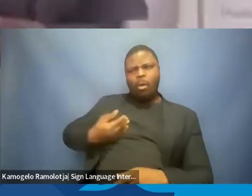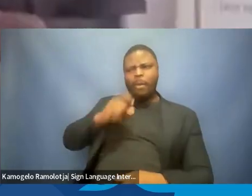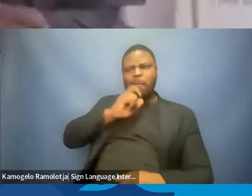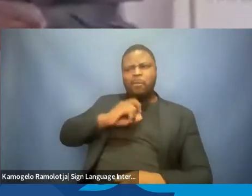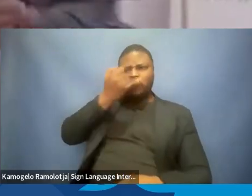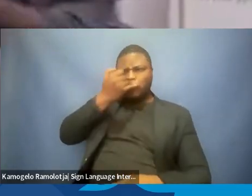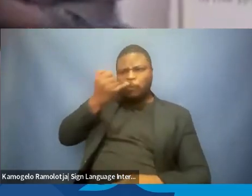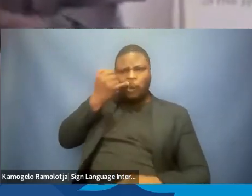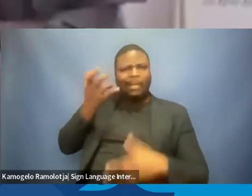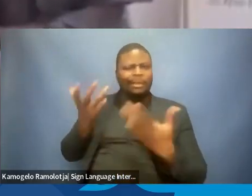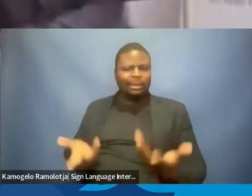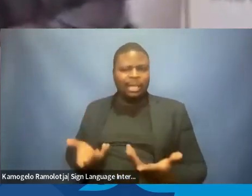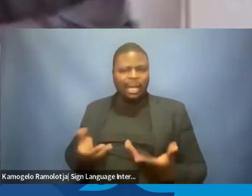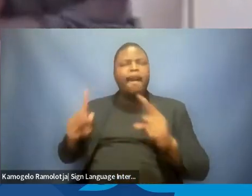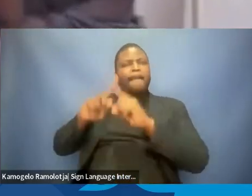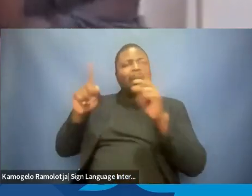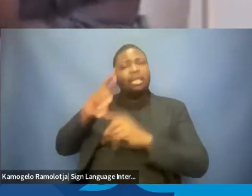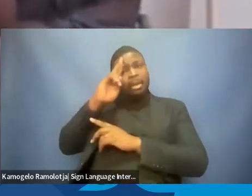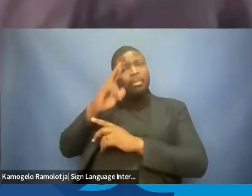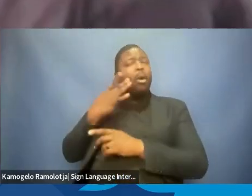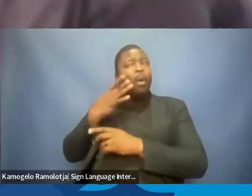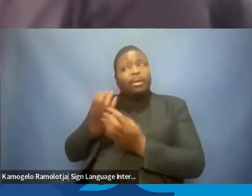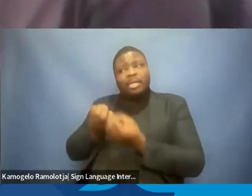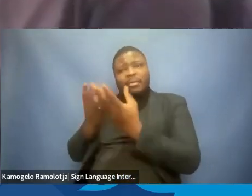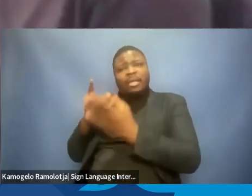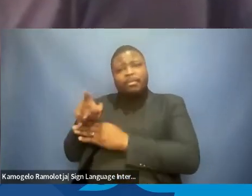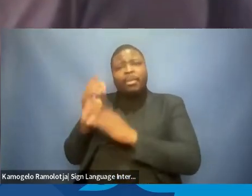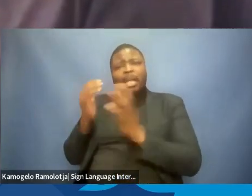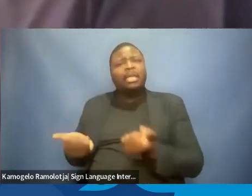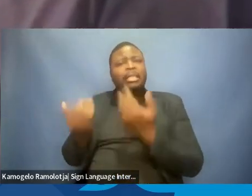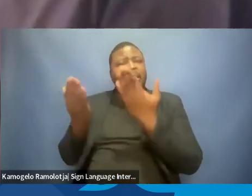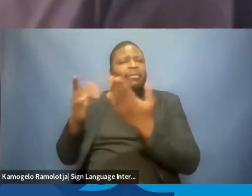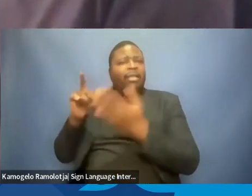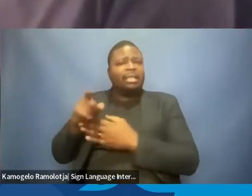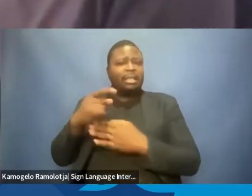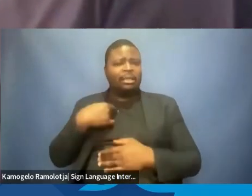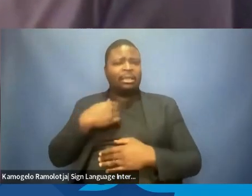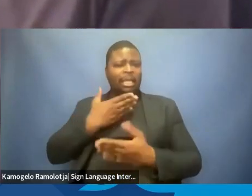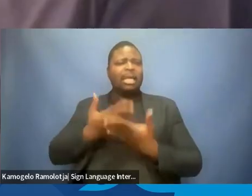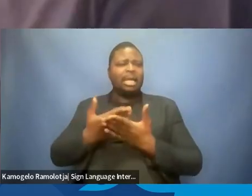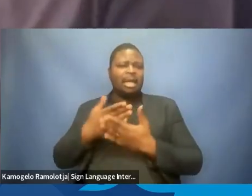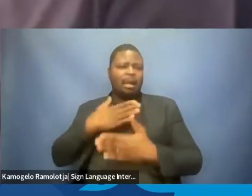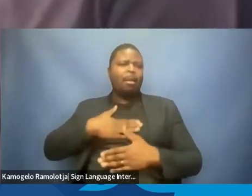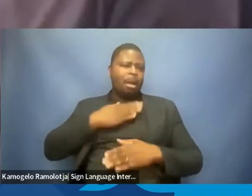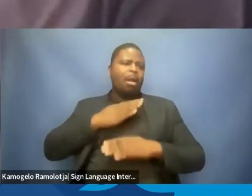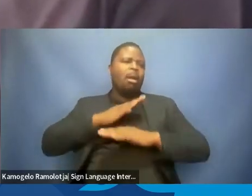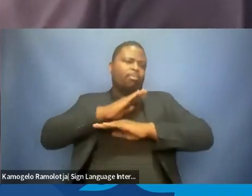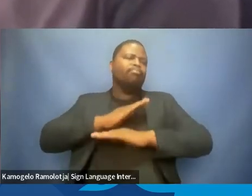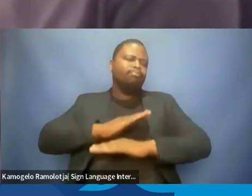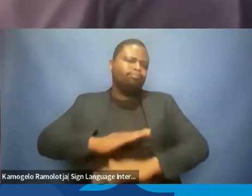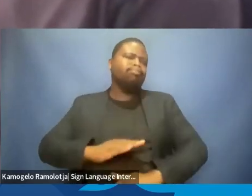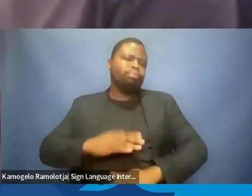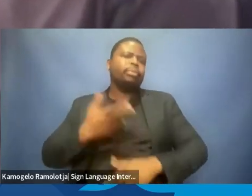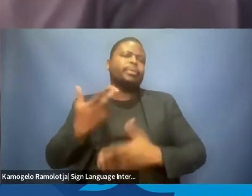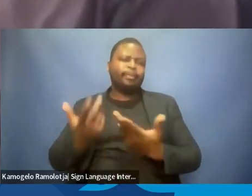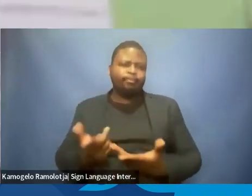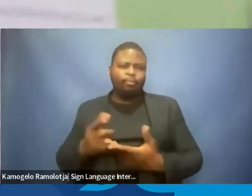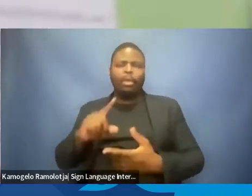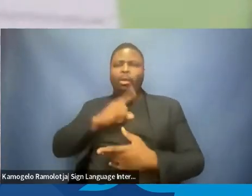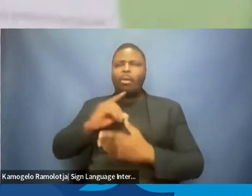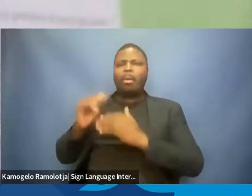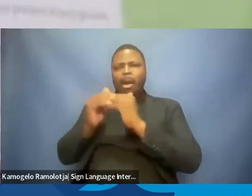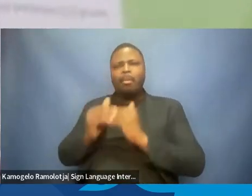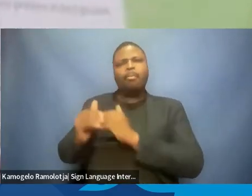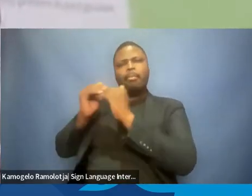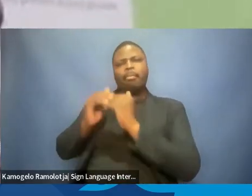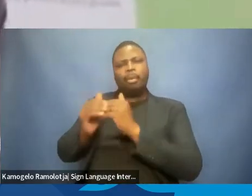a breather, that makes them comfortable to talk about their stories and to actually combat, the health and lifestyle